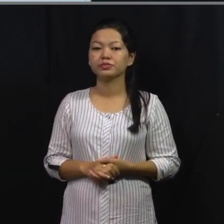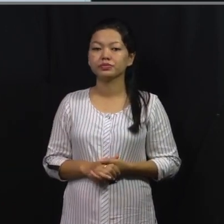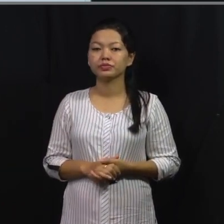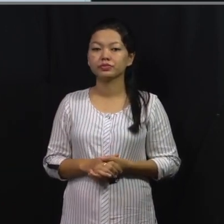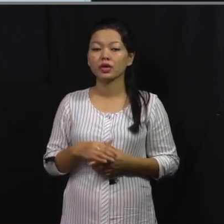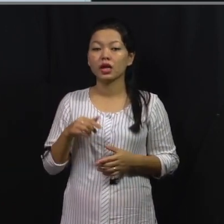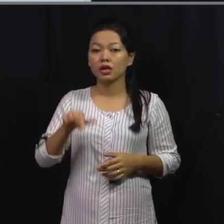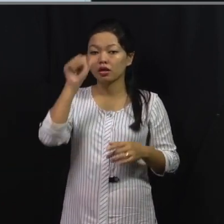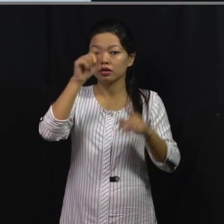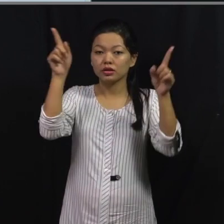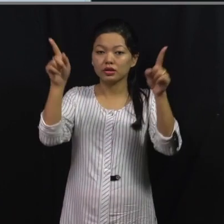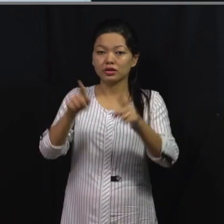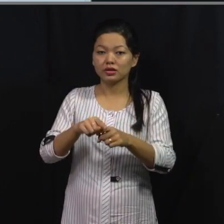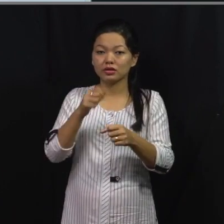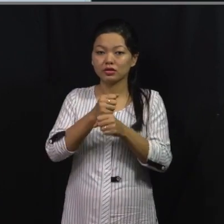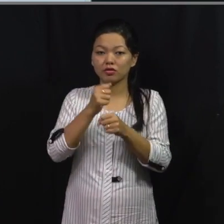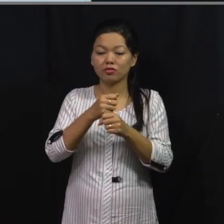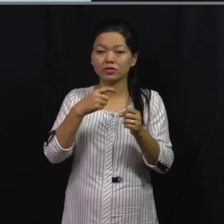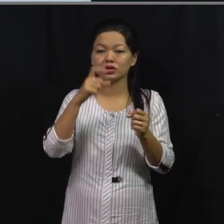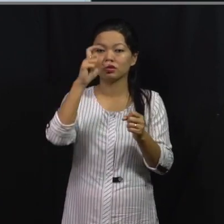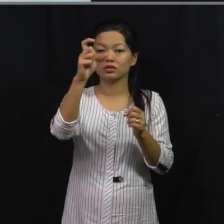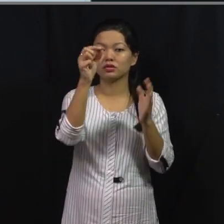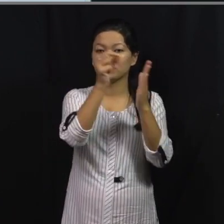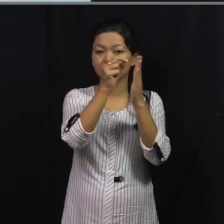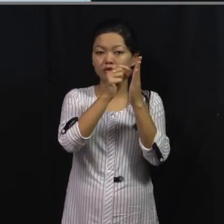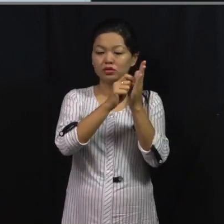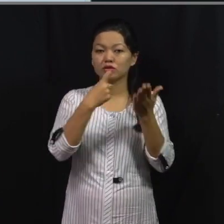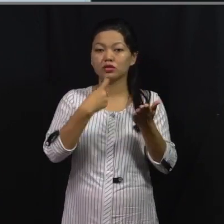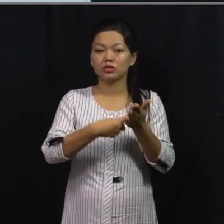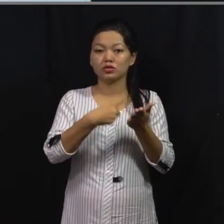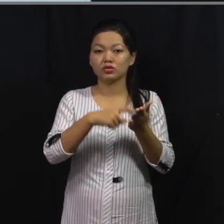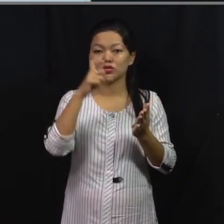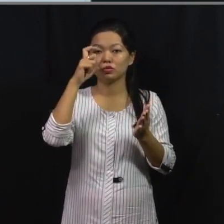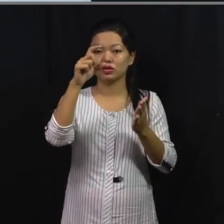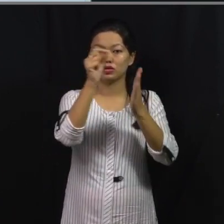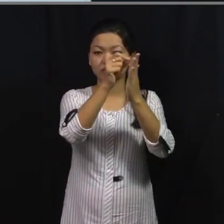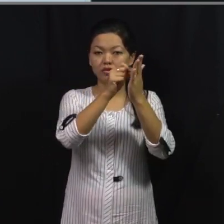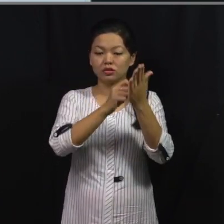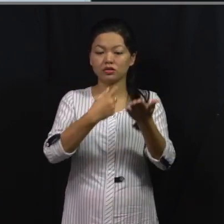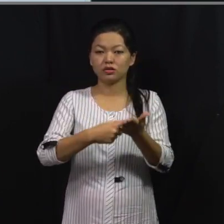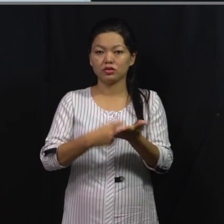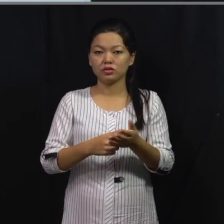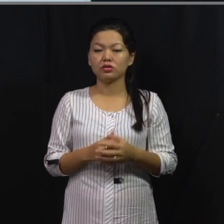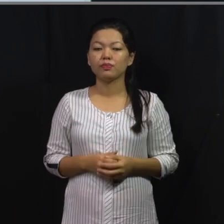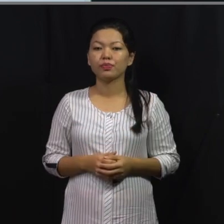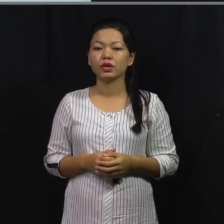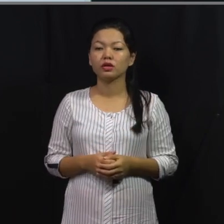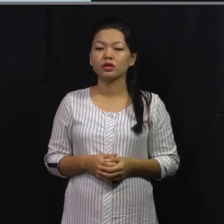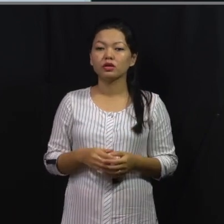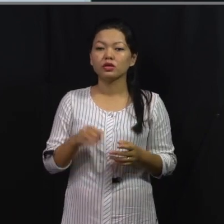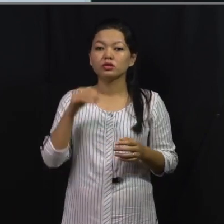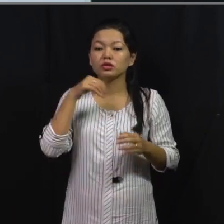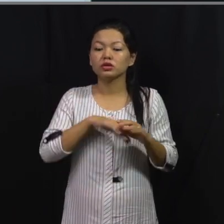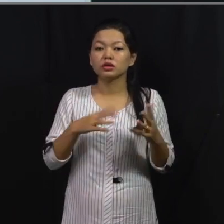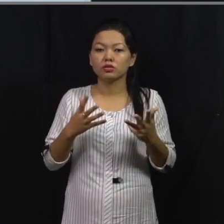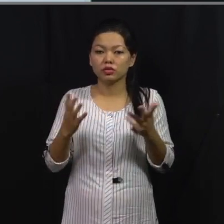government has given some help to this group of people, okay. So what were the help given by the government? Constitutional provisions, okay,